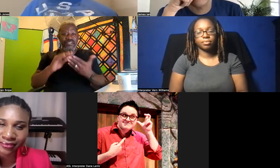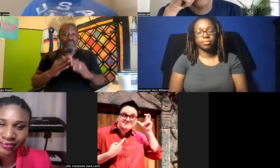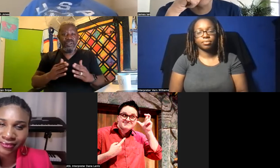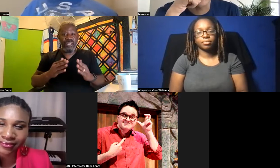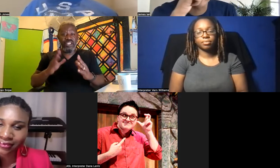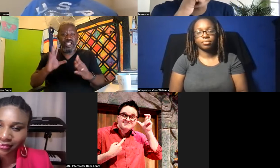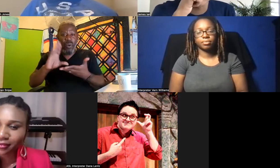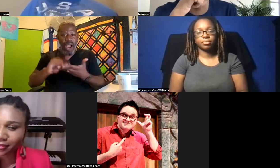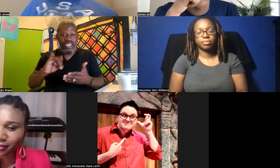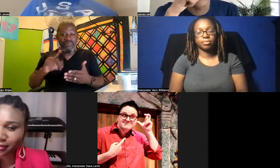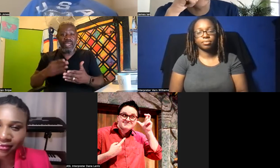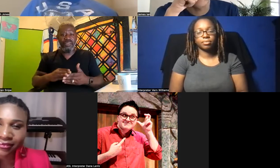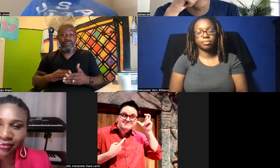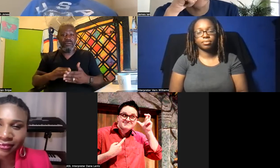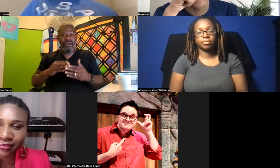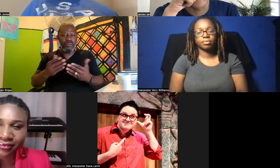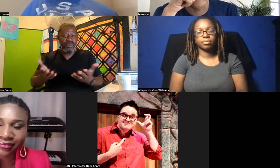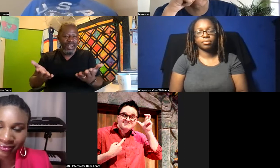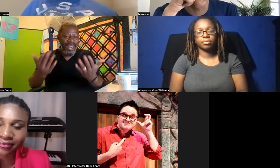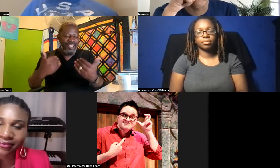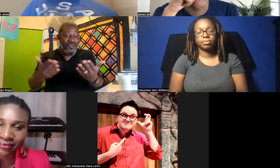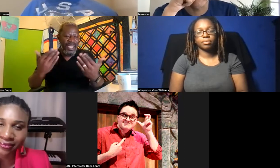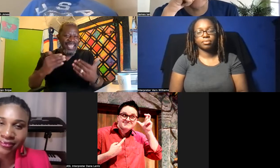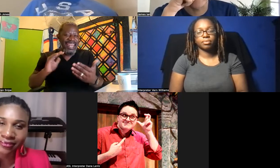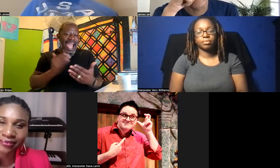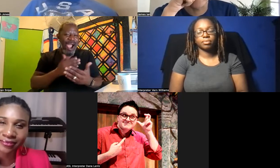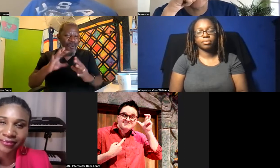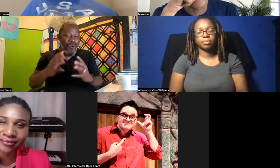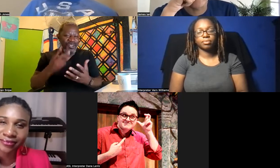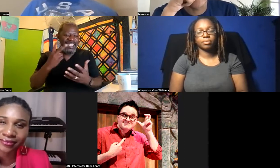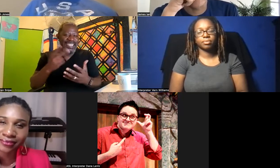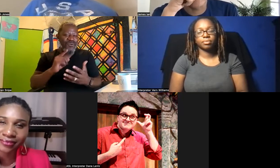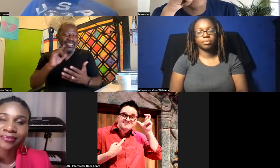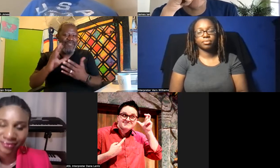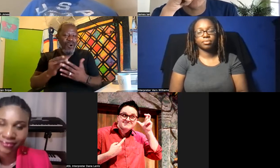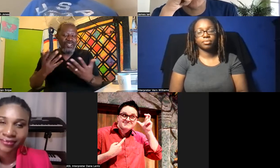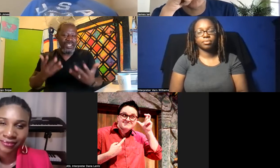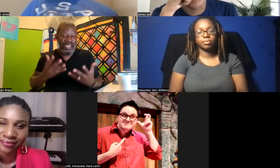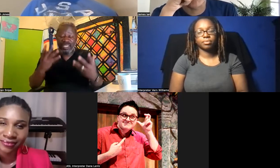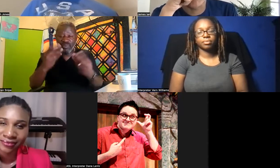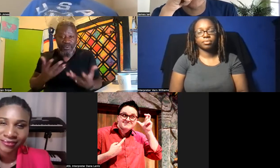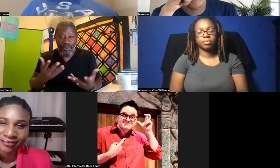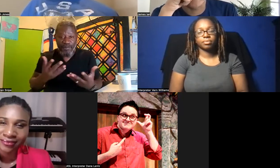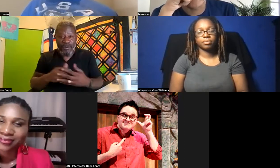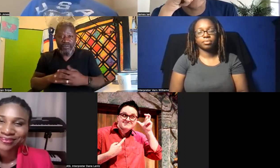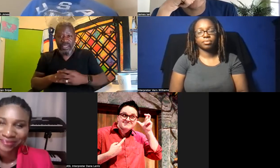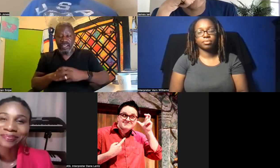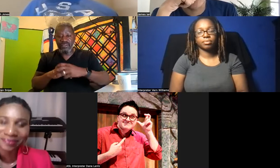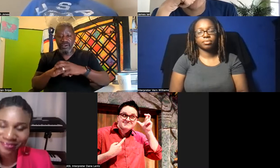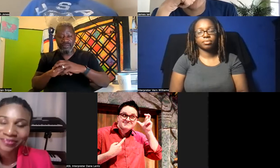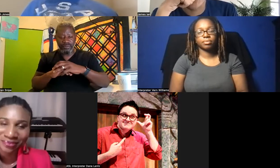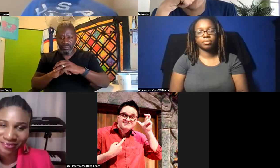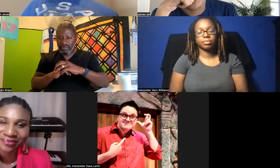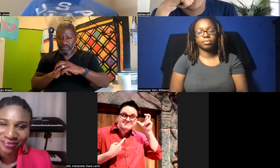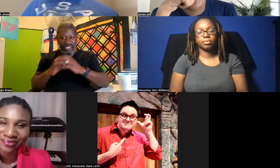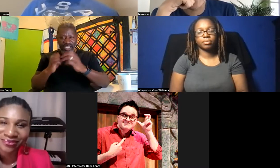elevating the deaf community, squashing the myth, letting you in our world to see what deaf culture is like. It's beautiful. And